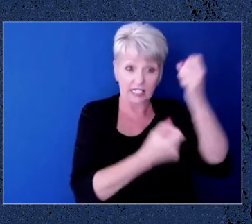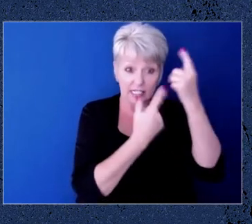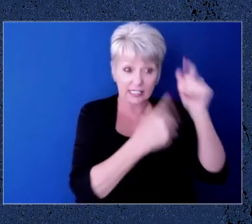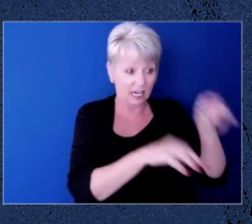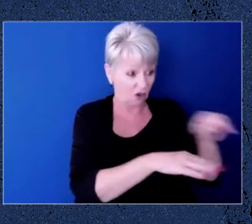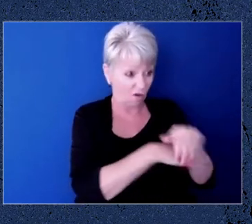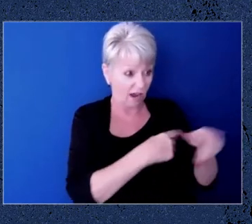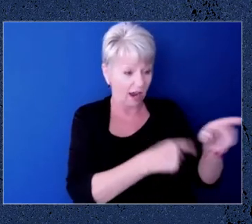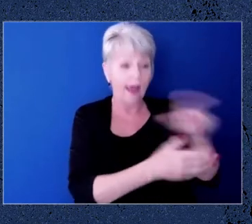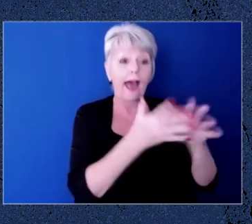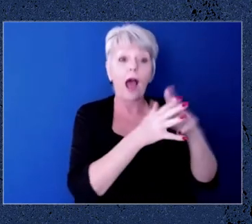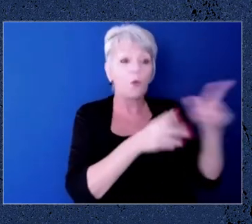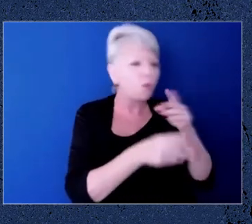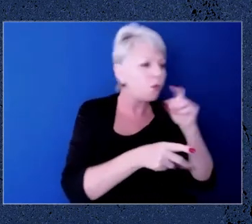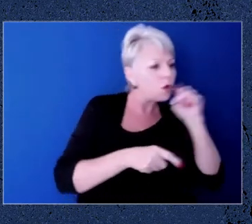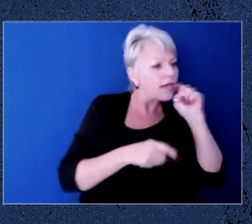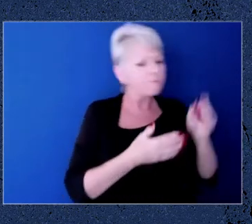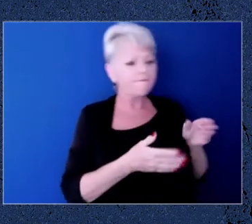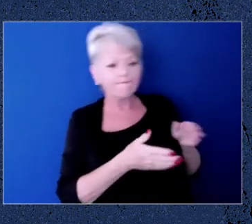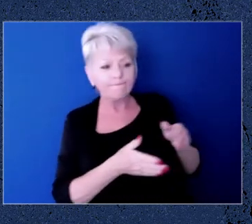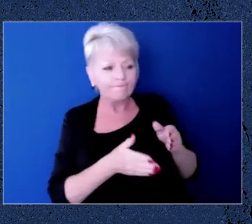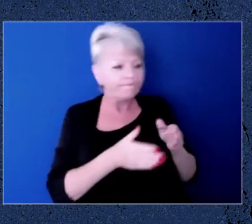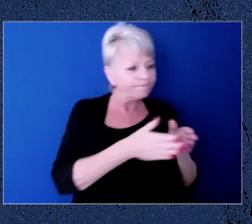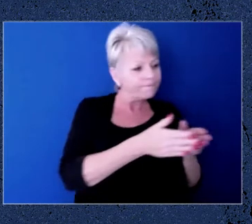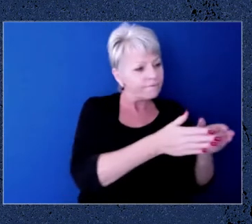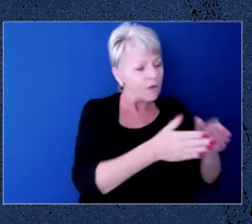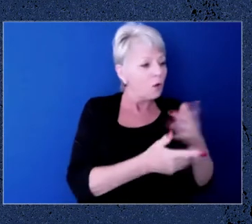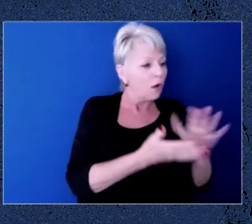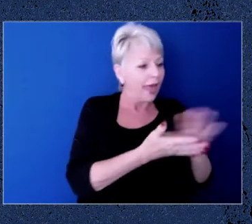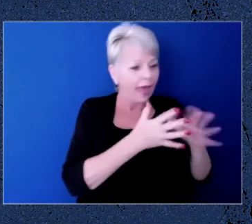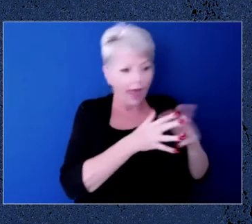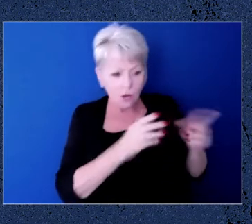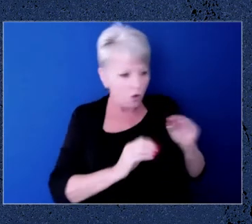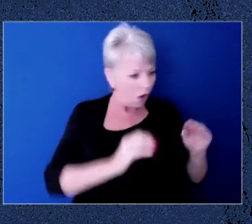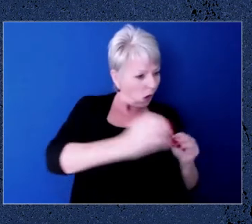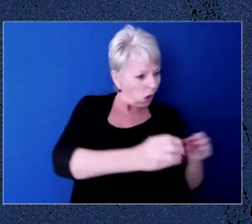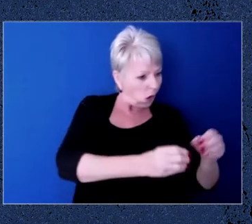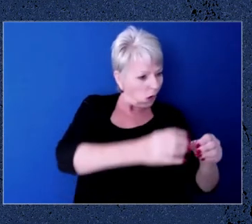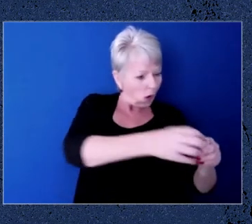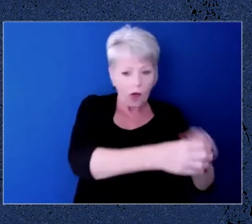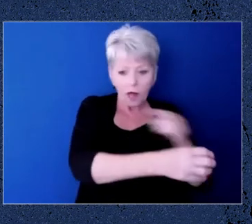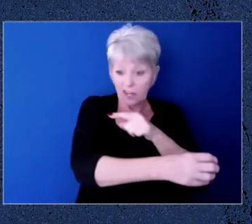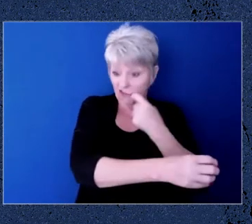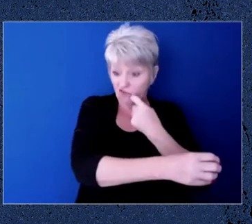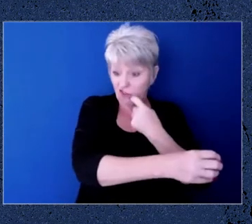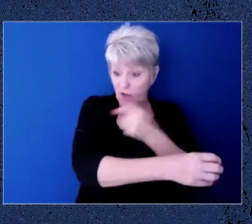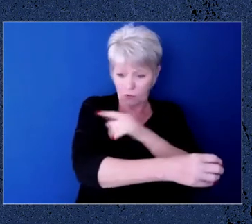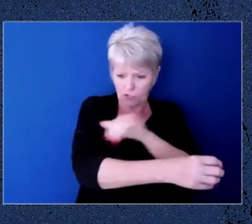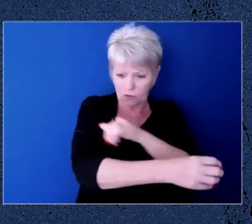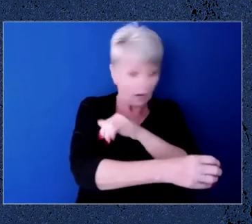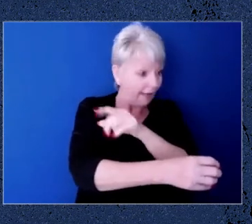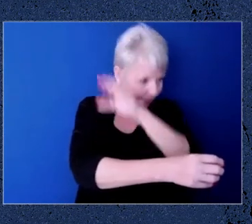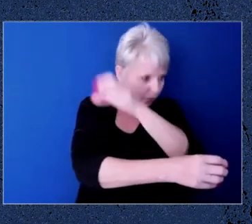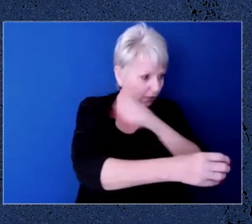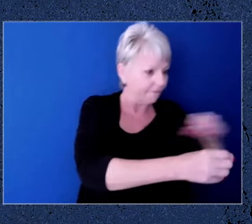the way water goes, the way the earth flows, what you can do with that particular type of rock. And it seems to me